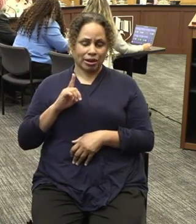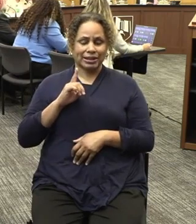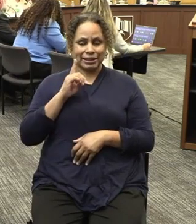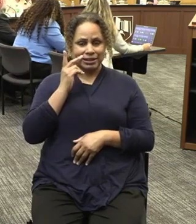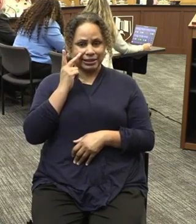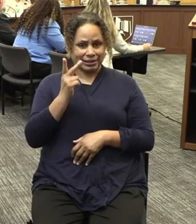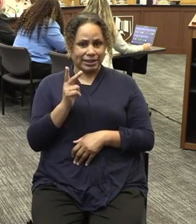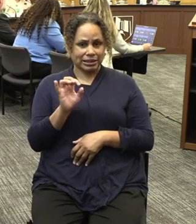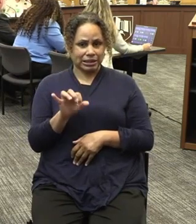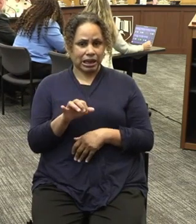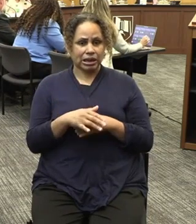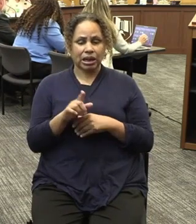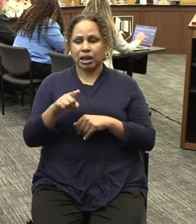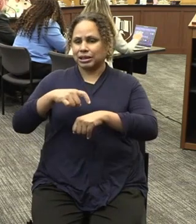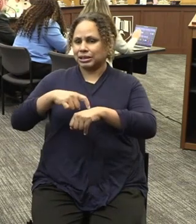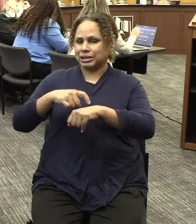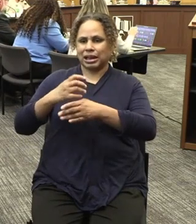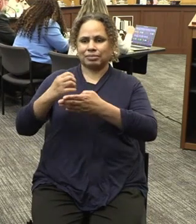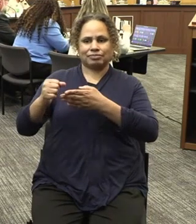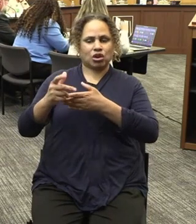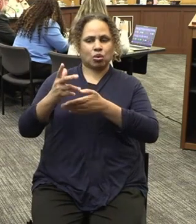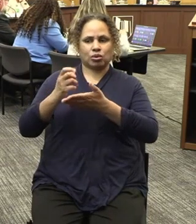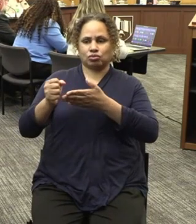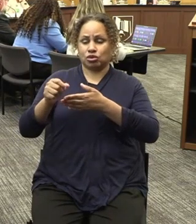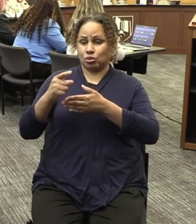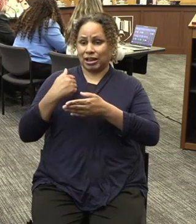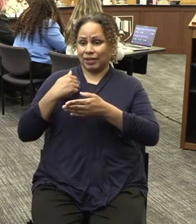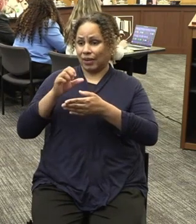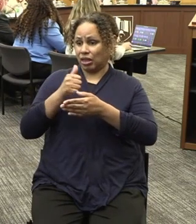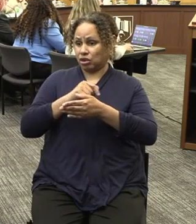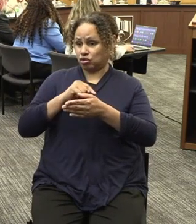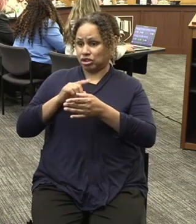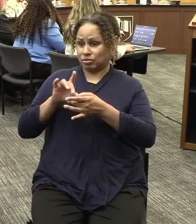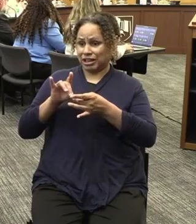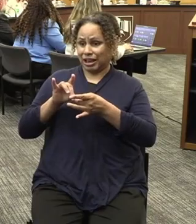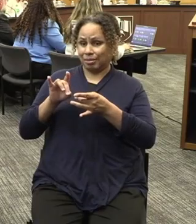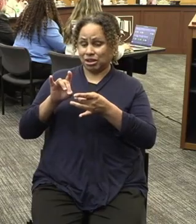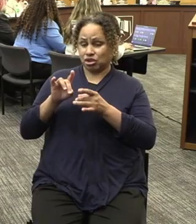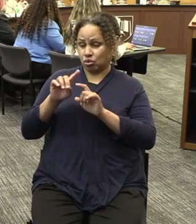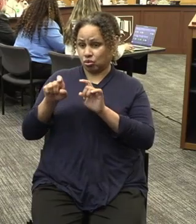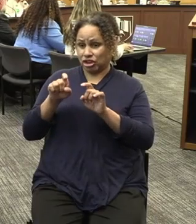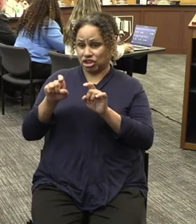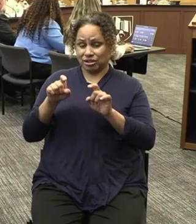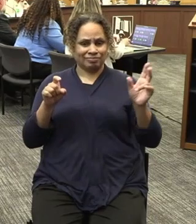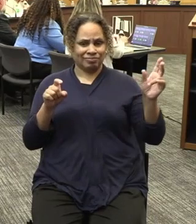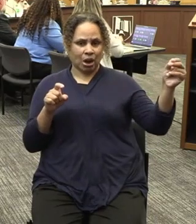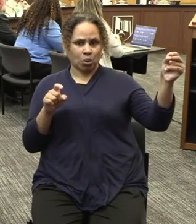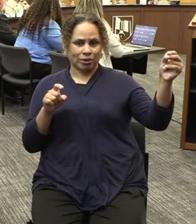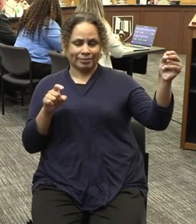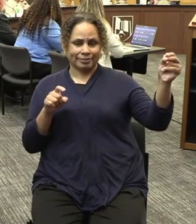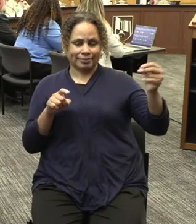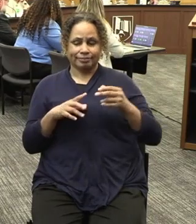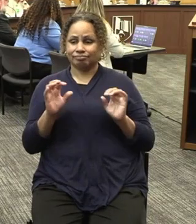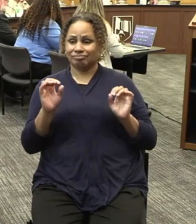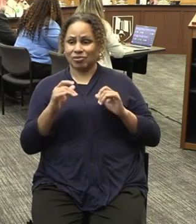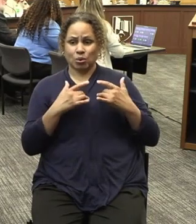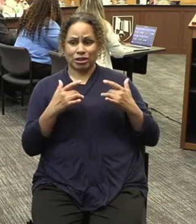say. No, wait, time. You're way beyond the time. Do we have any other trustee comments or questions on the budget? No.